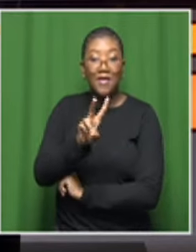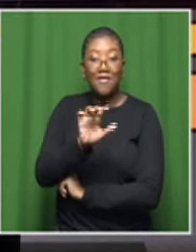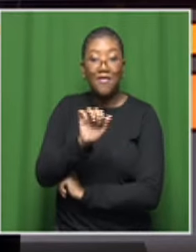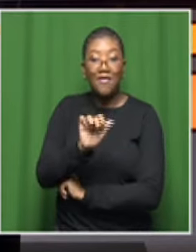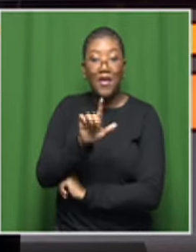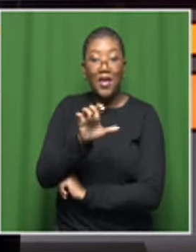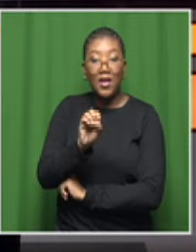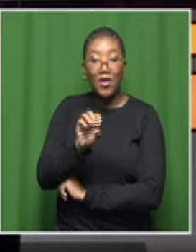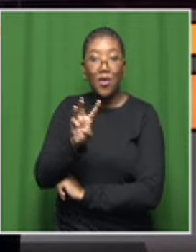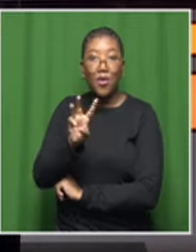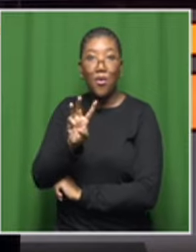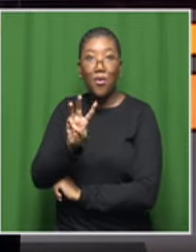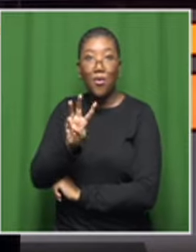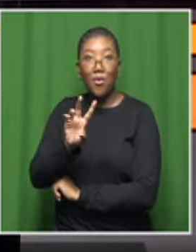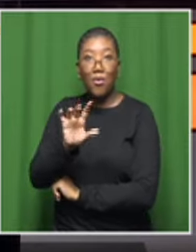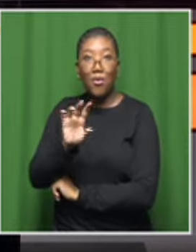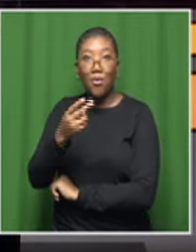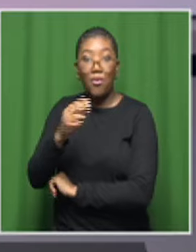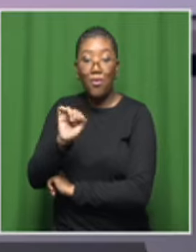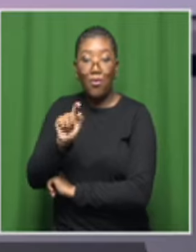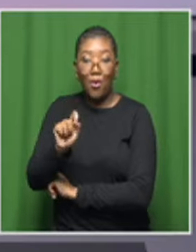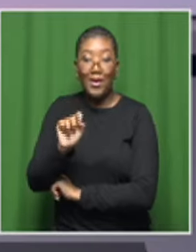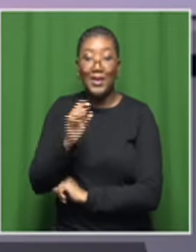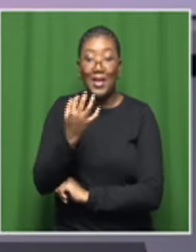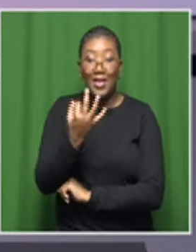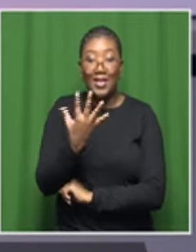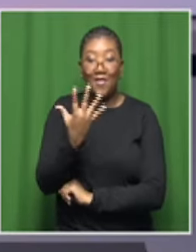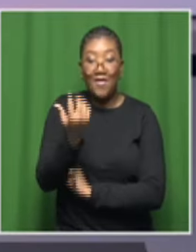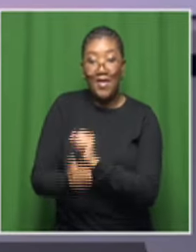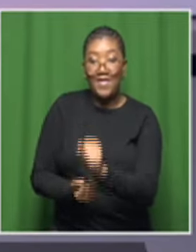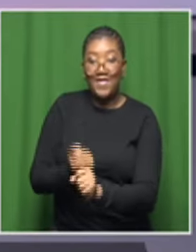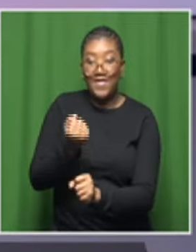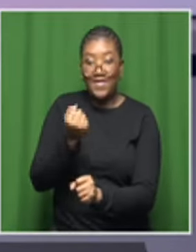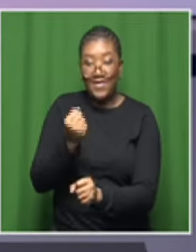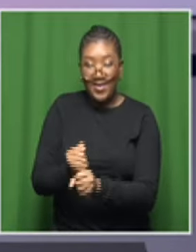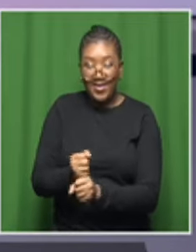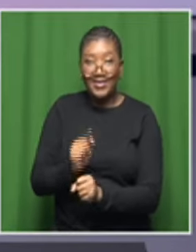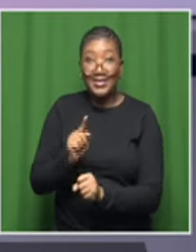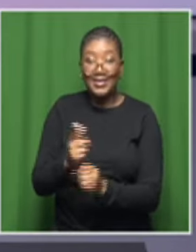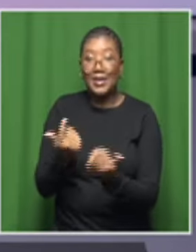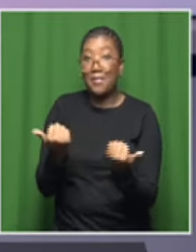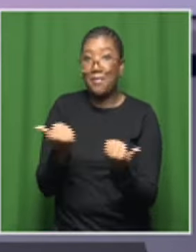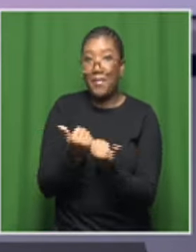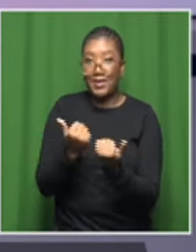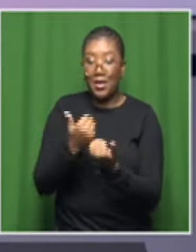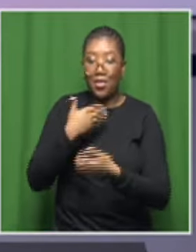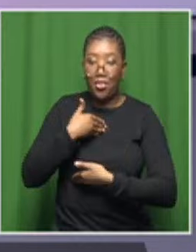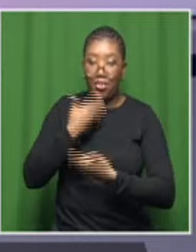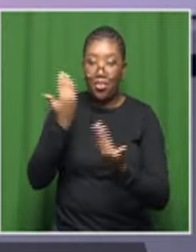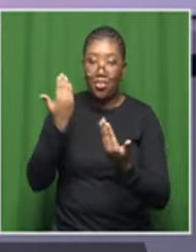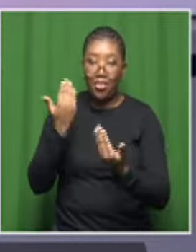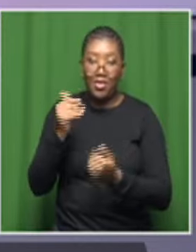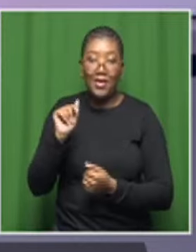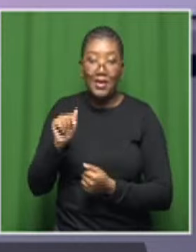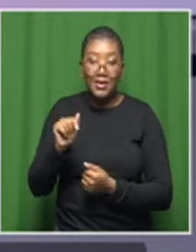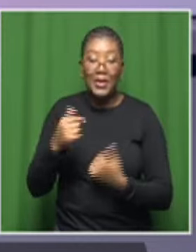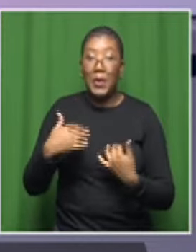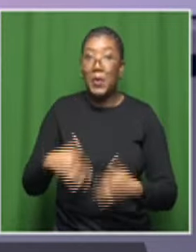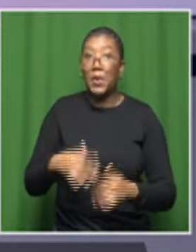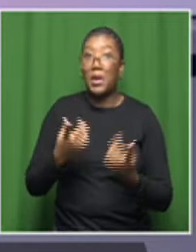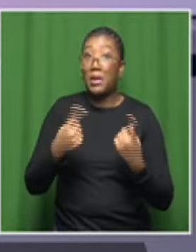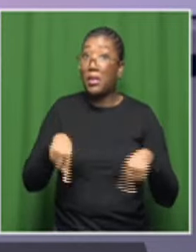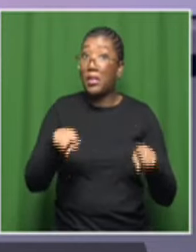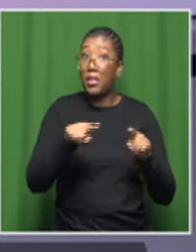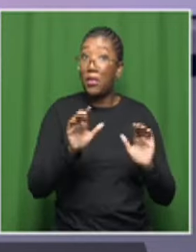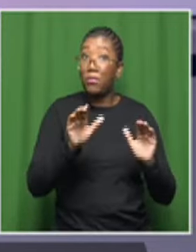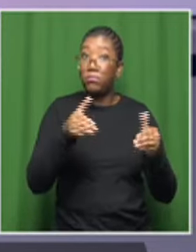that ran for 35 years, and unfortunately that came to an end, and the whole ballet community felt very sad about it because it